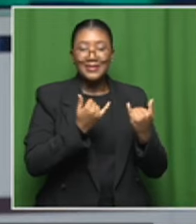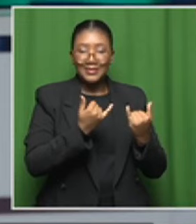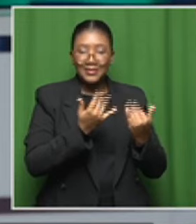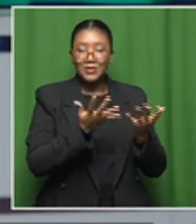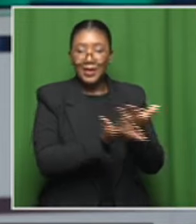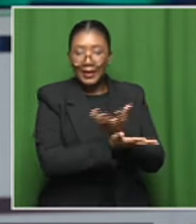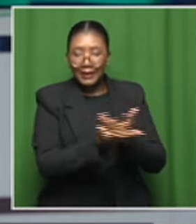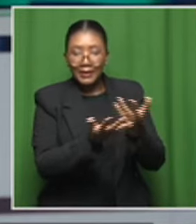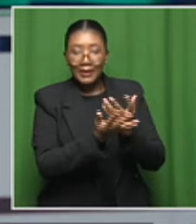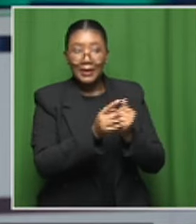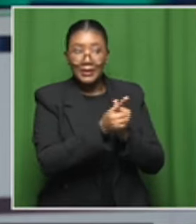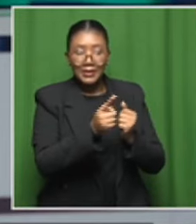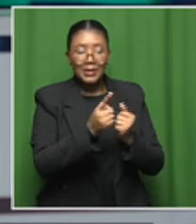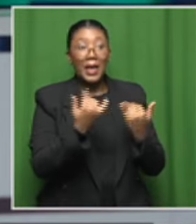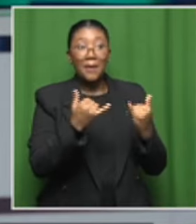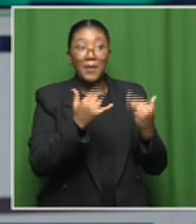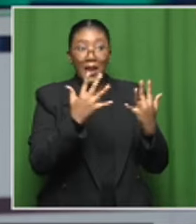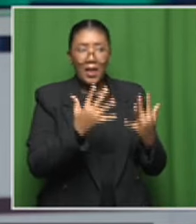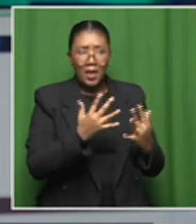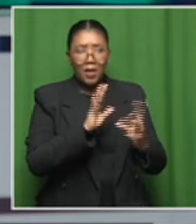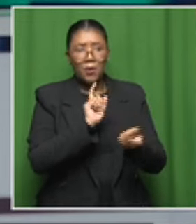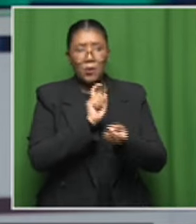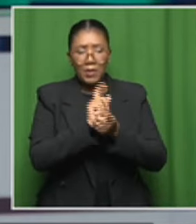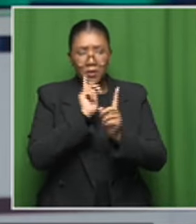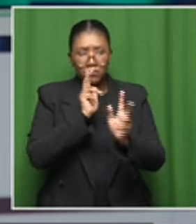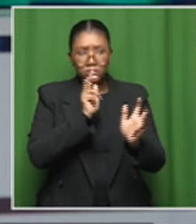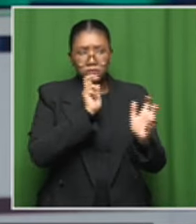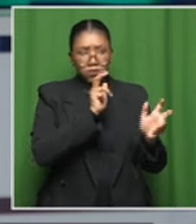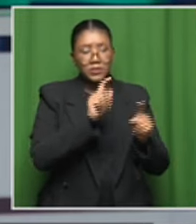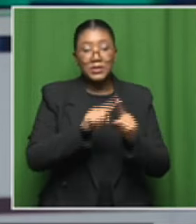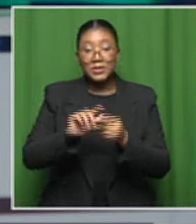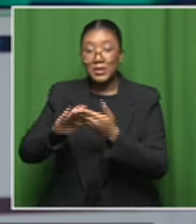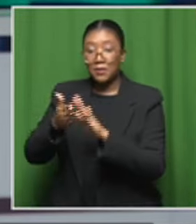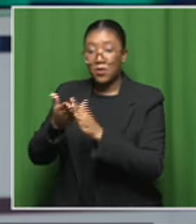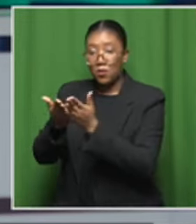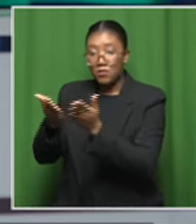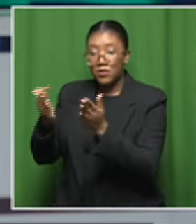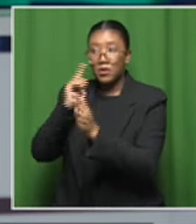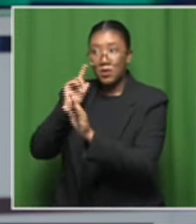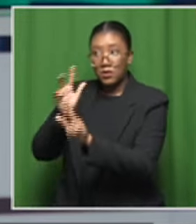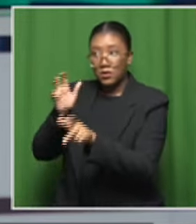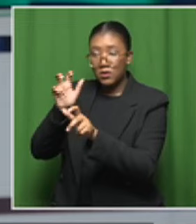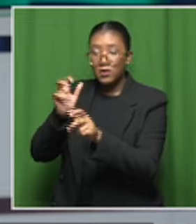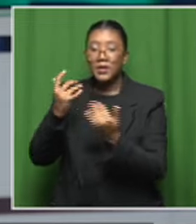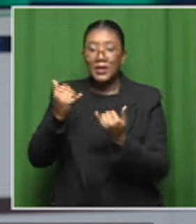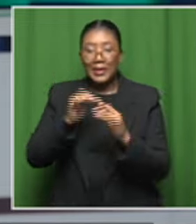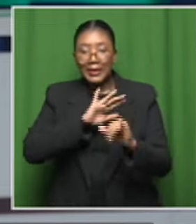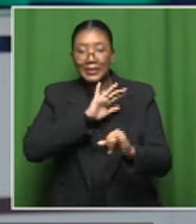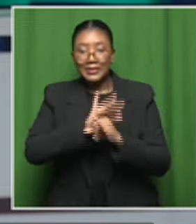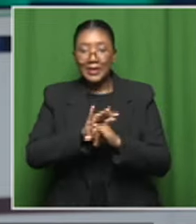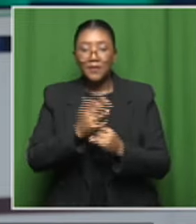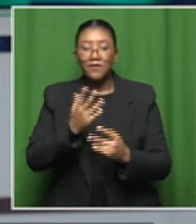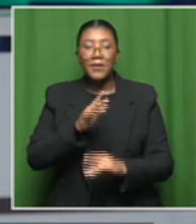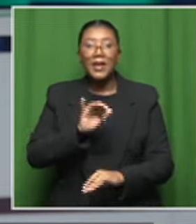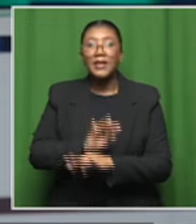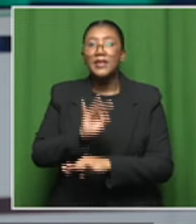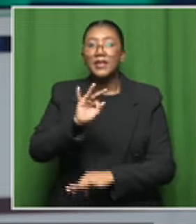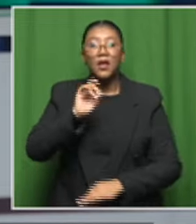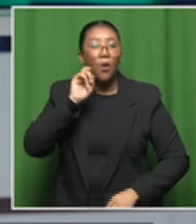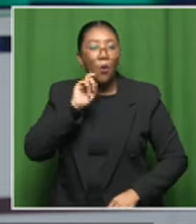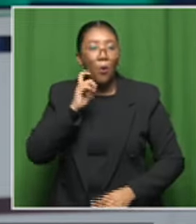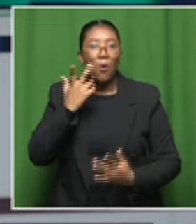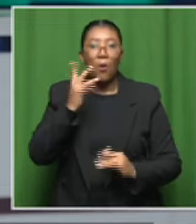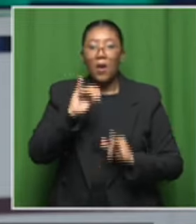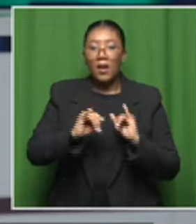with our players and engage with the community. So basically, if we identify that 13-year-old or that 11-year-old,